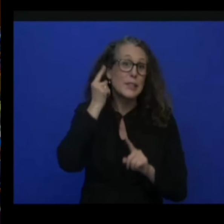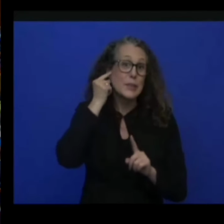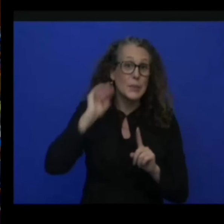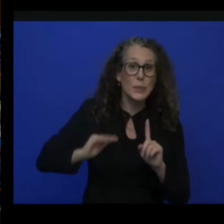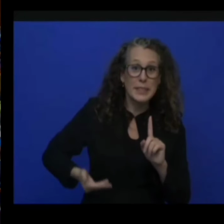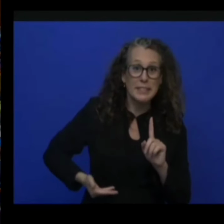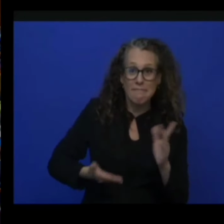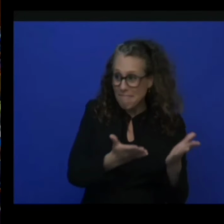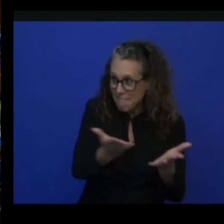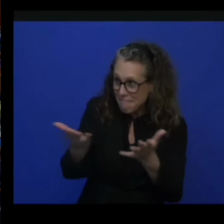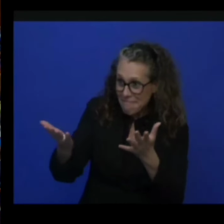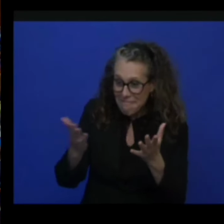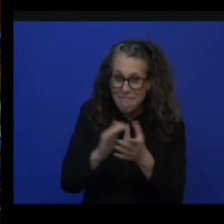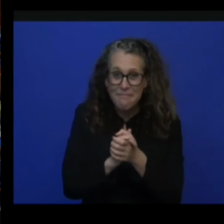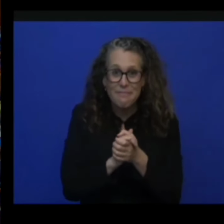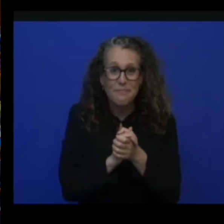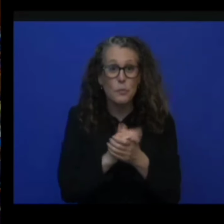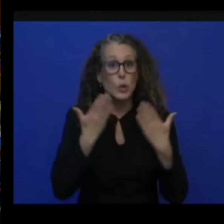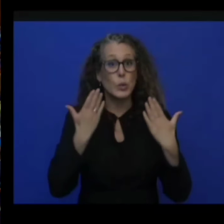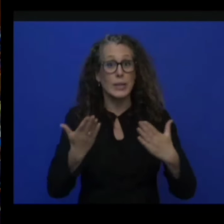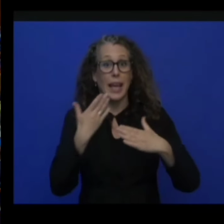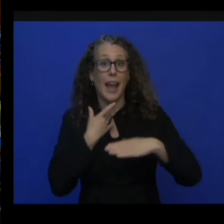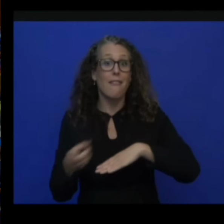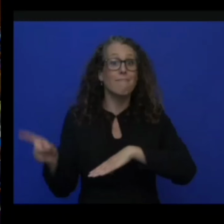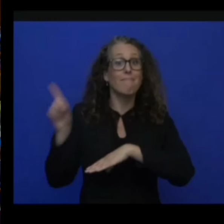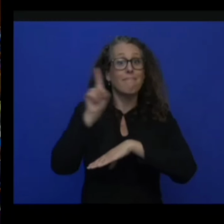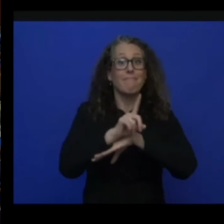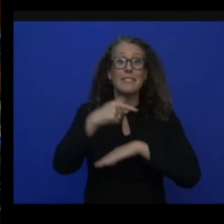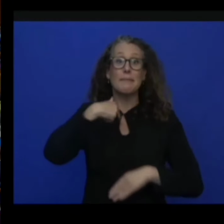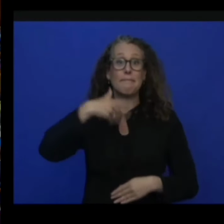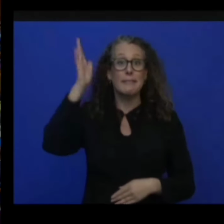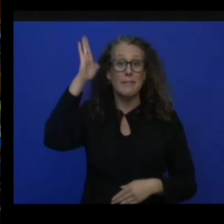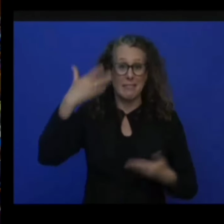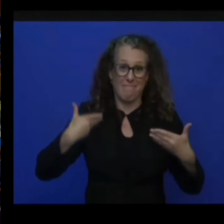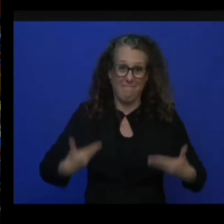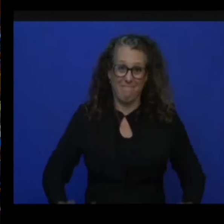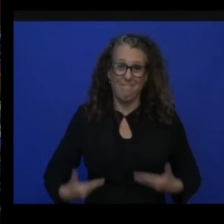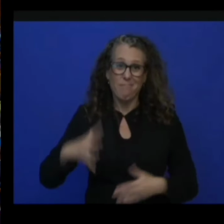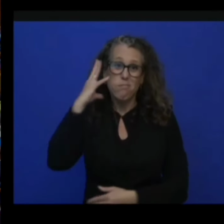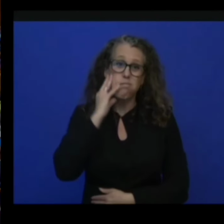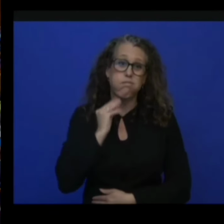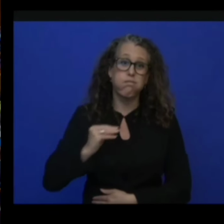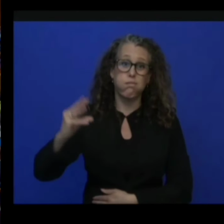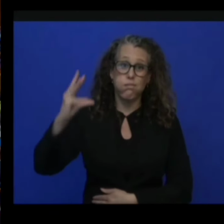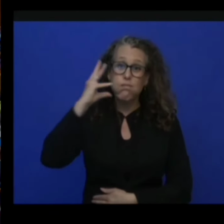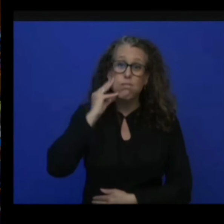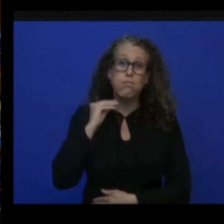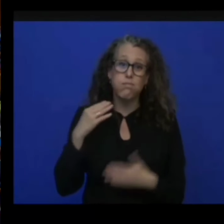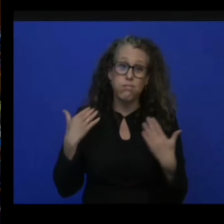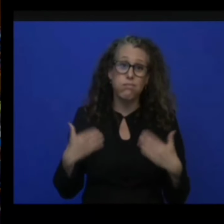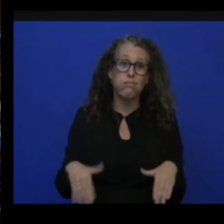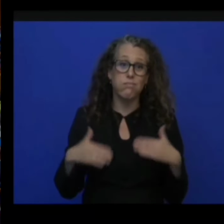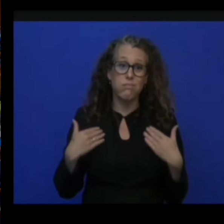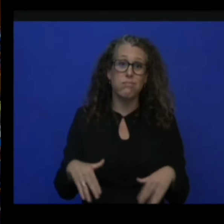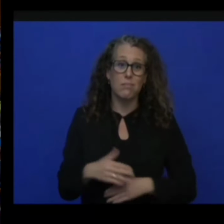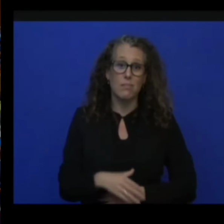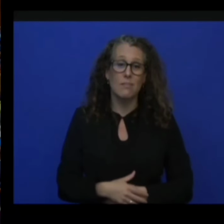I'm speaking today as an elder, but also strongly recalling the role assigned to